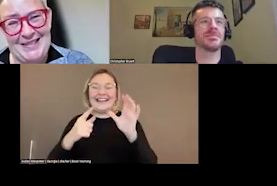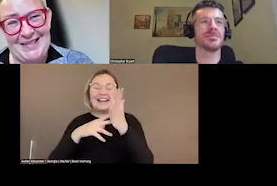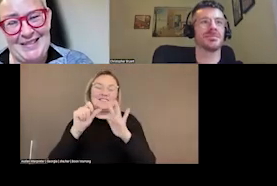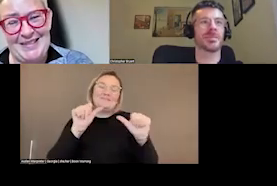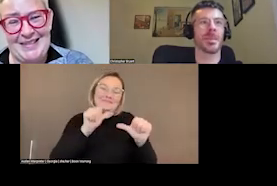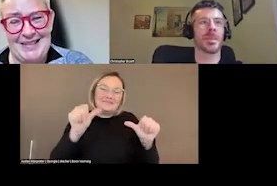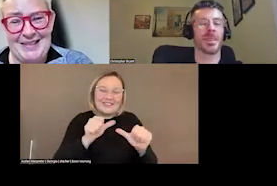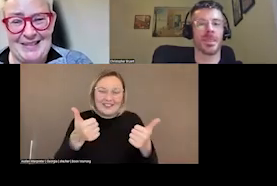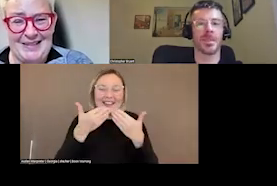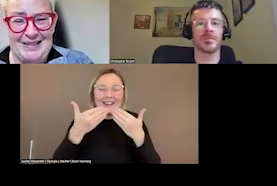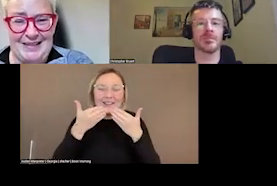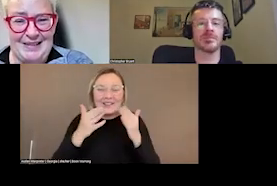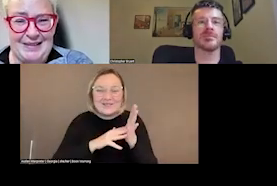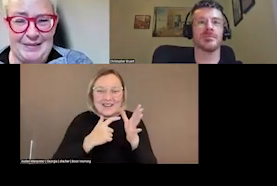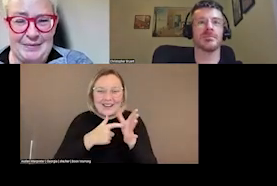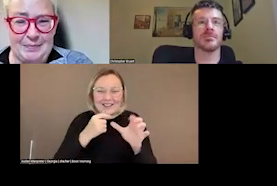you, Margaret.